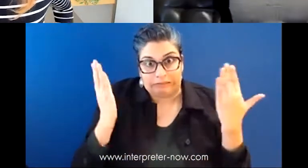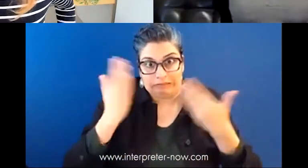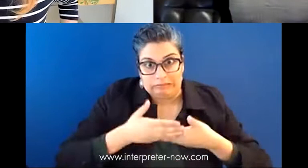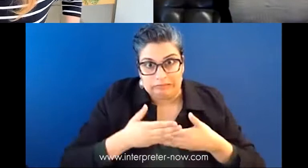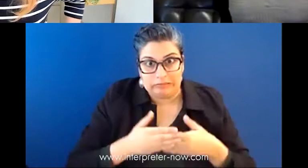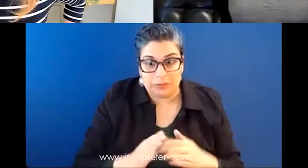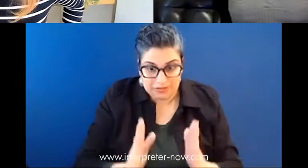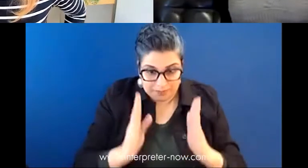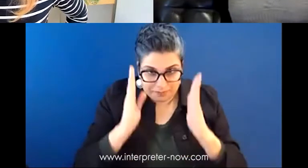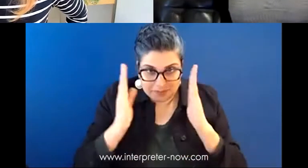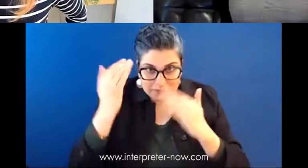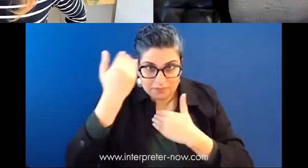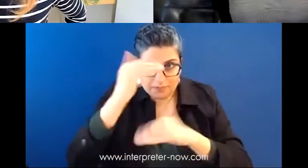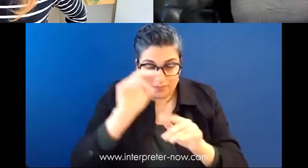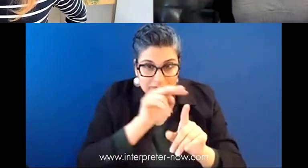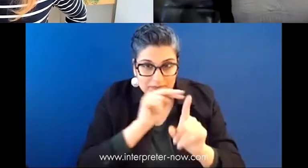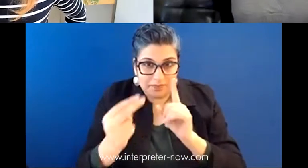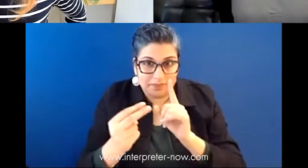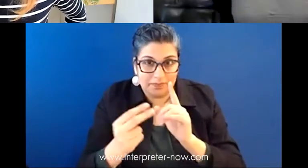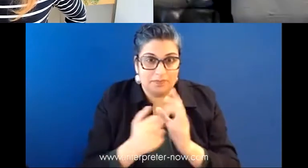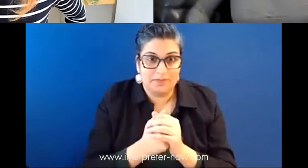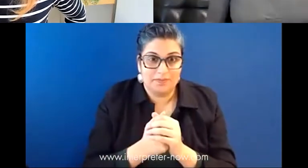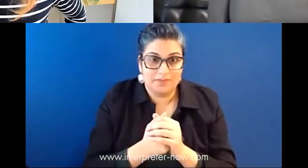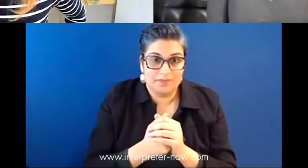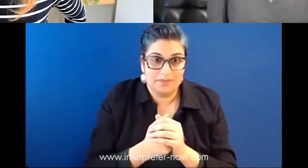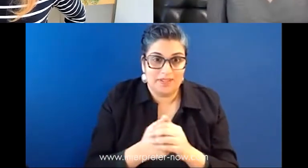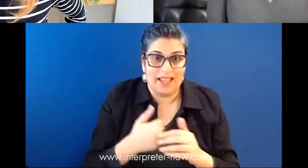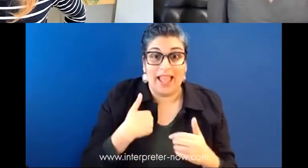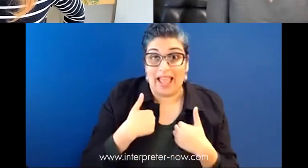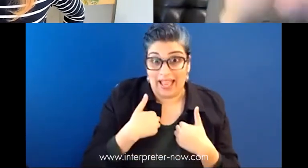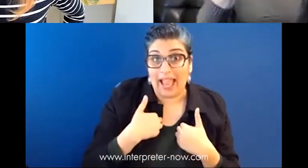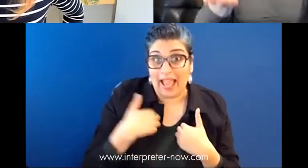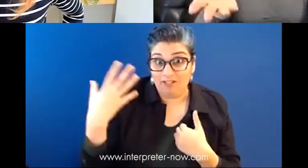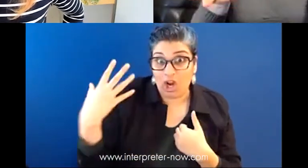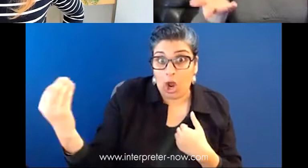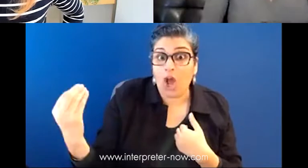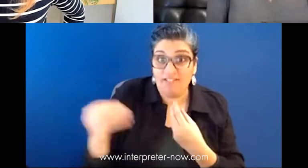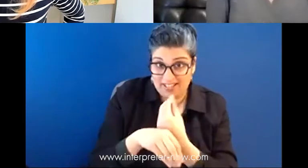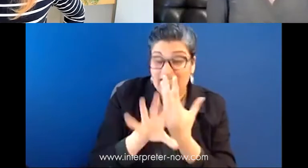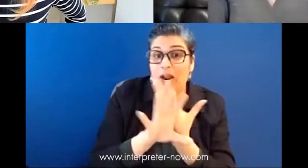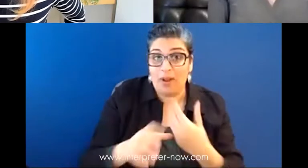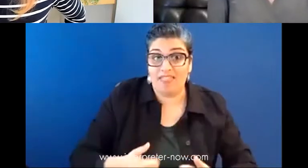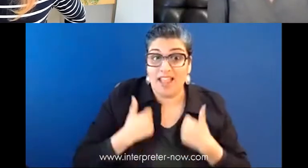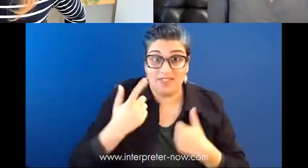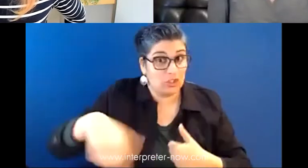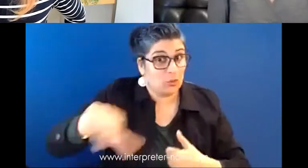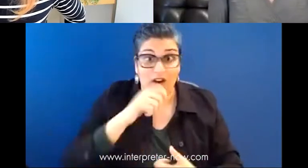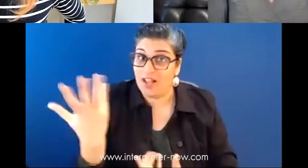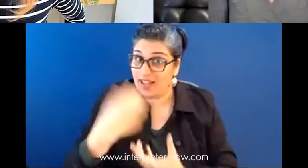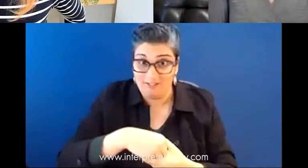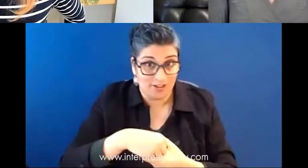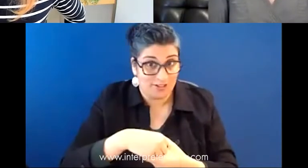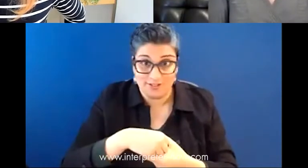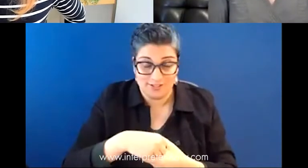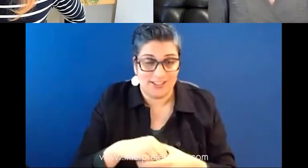view. I've got an off-camera life here that you all don't get to participate in. For